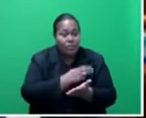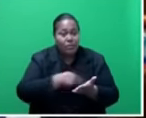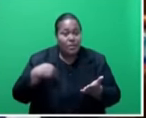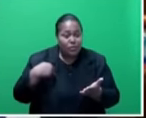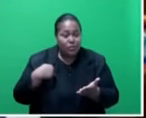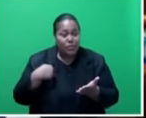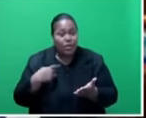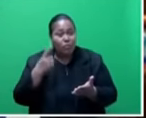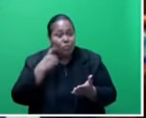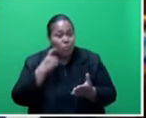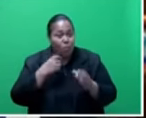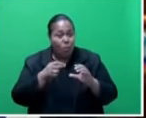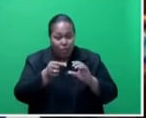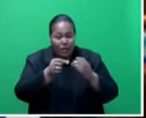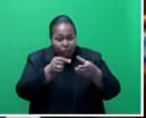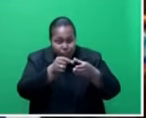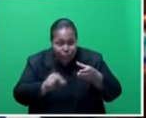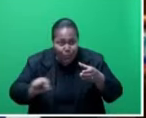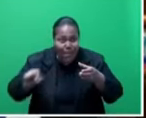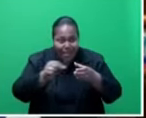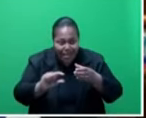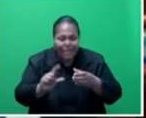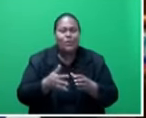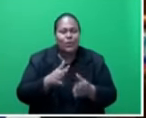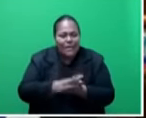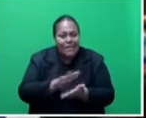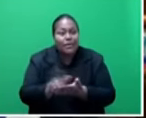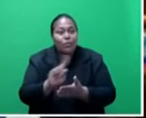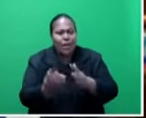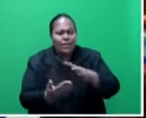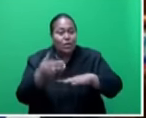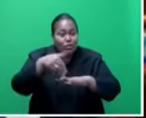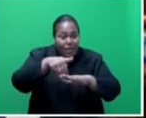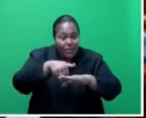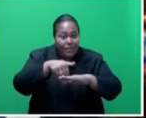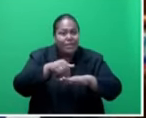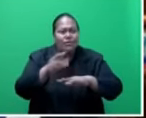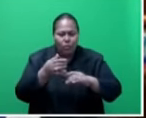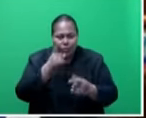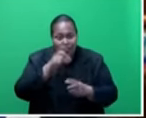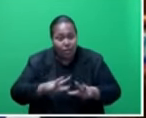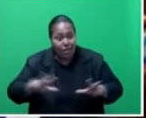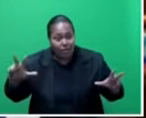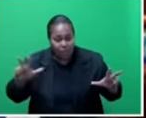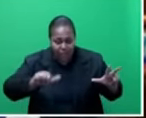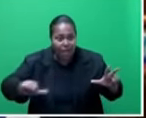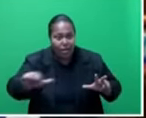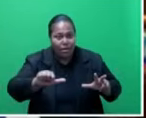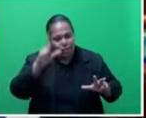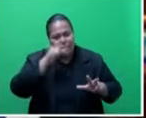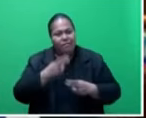also assisted in quickly clearing up drains in a number of areas in Banwalebu so that we are able to get the